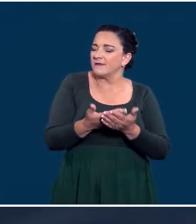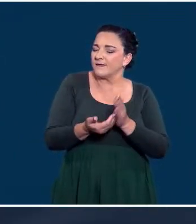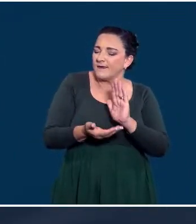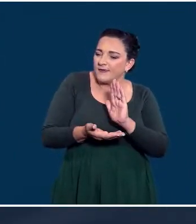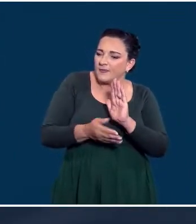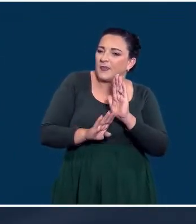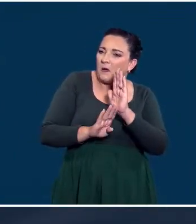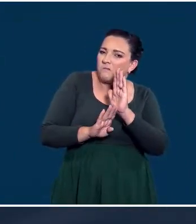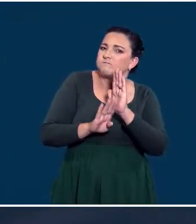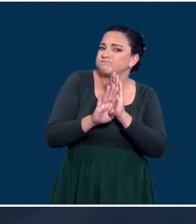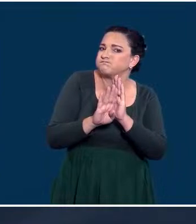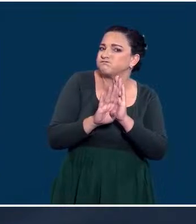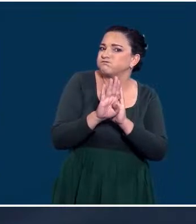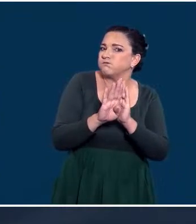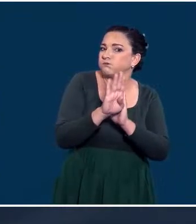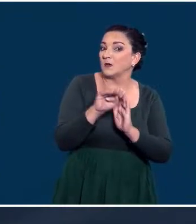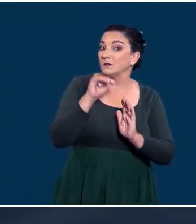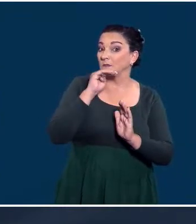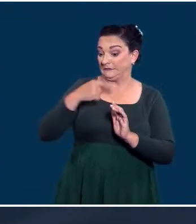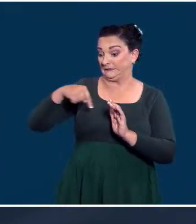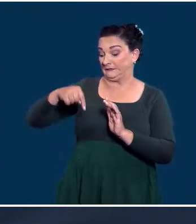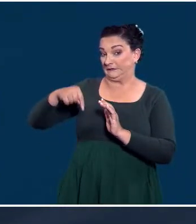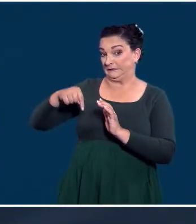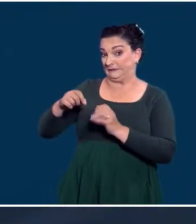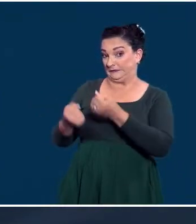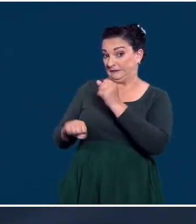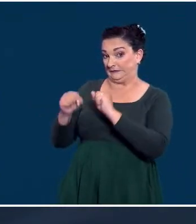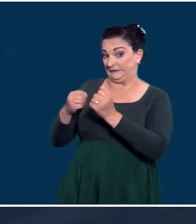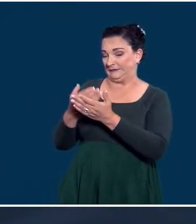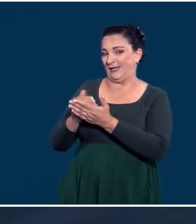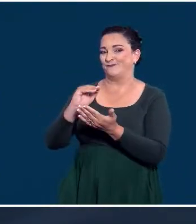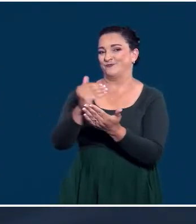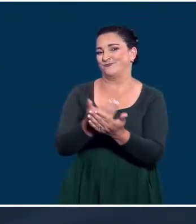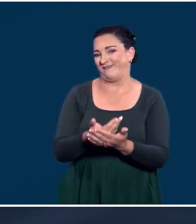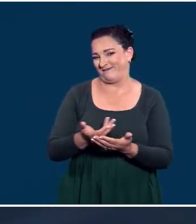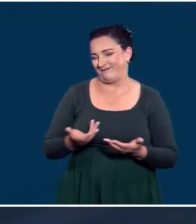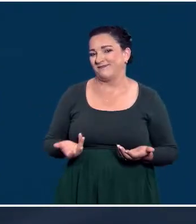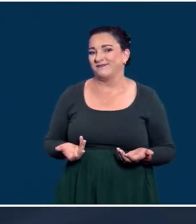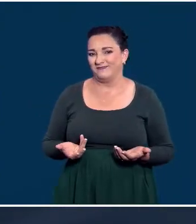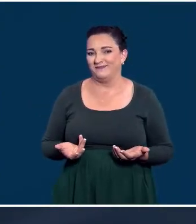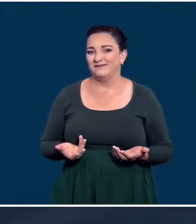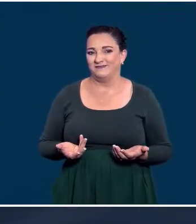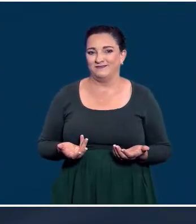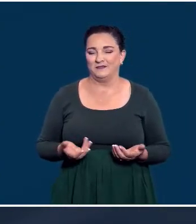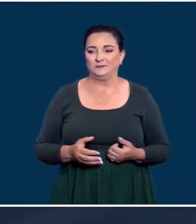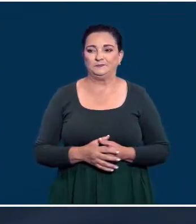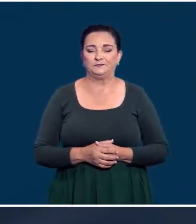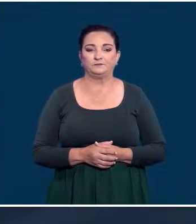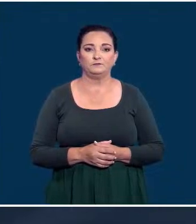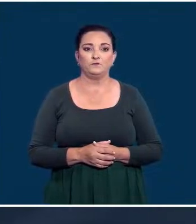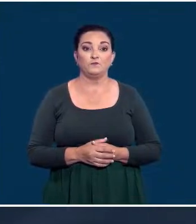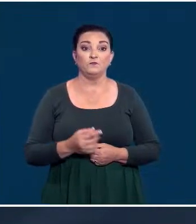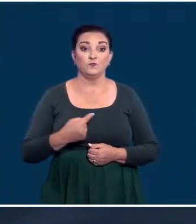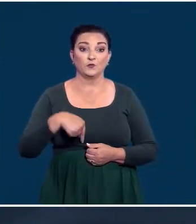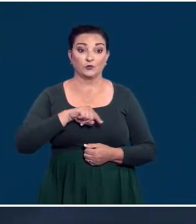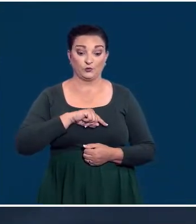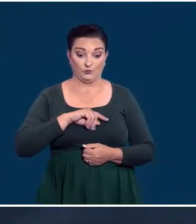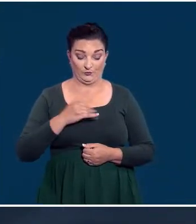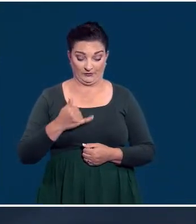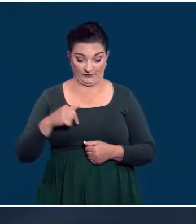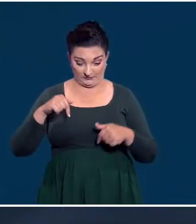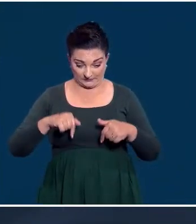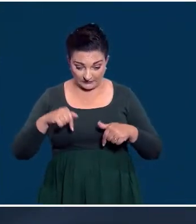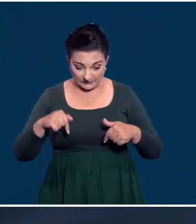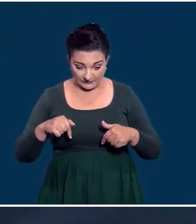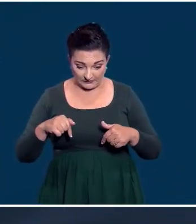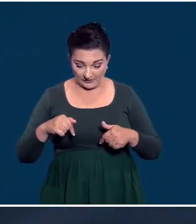protect your own industry and thus grow it, damn it, we have been spectacular failures. Because we have imposed this tariff